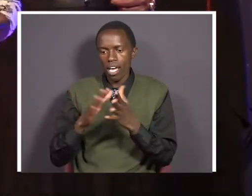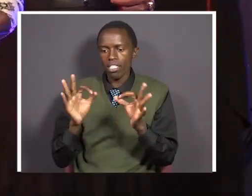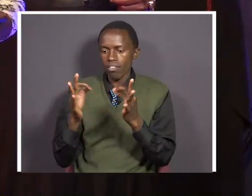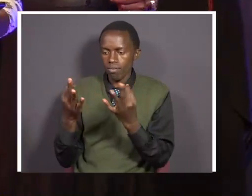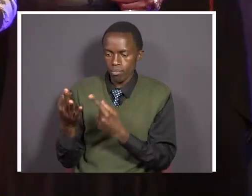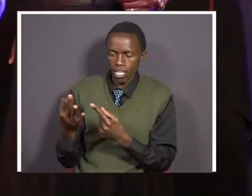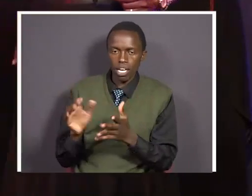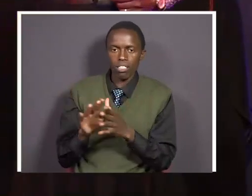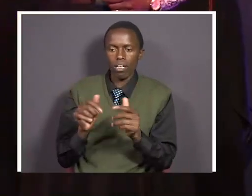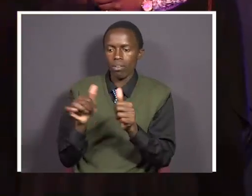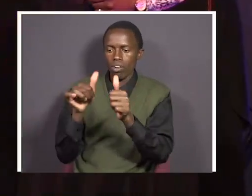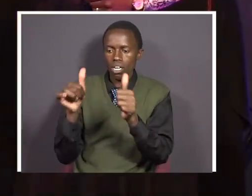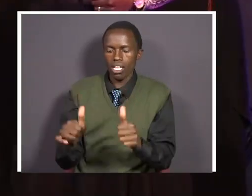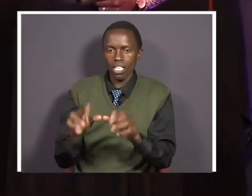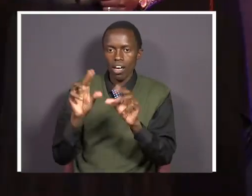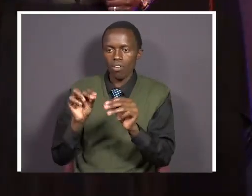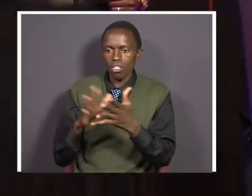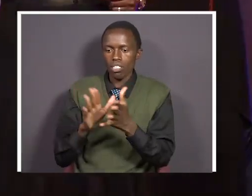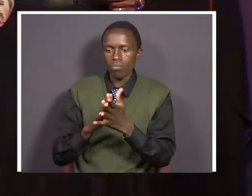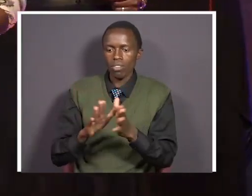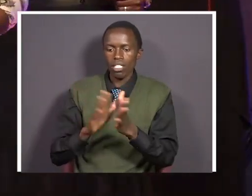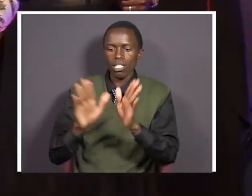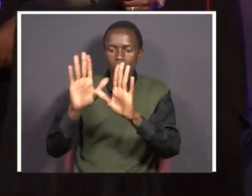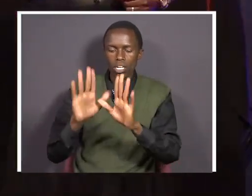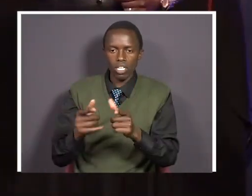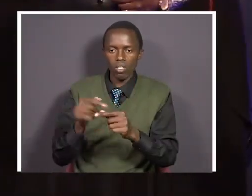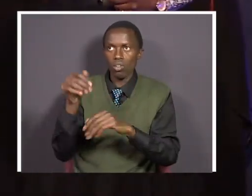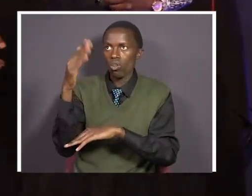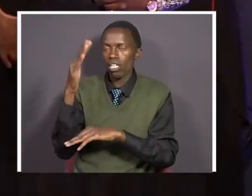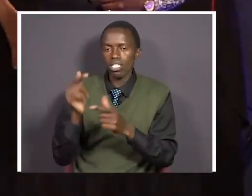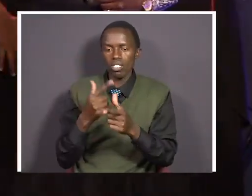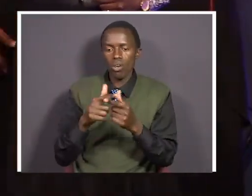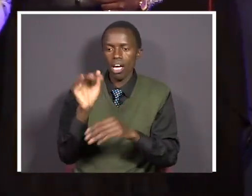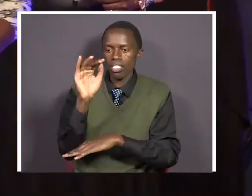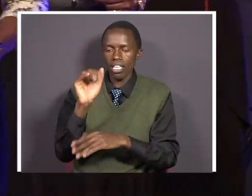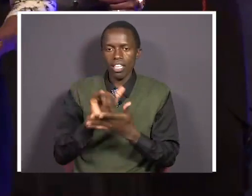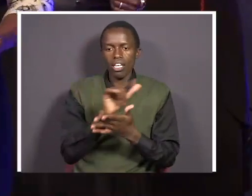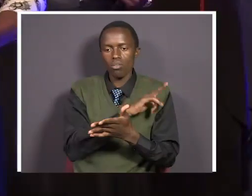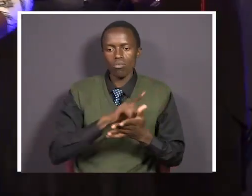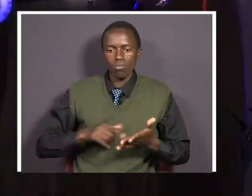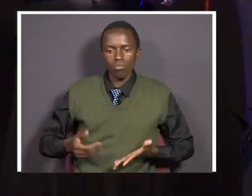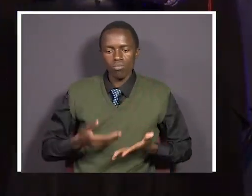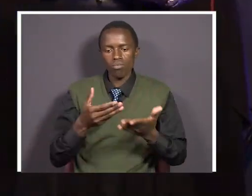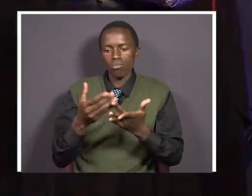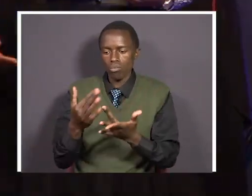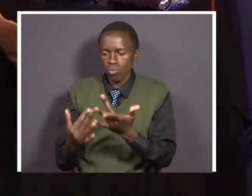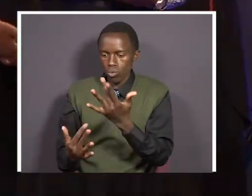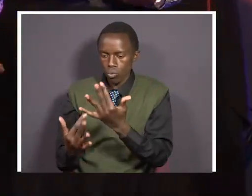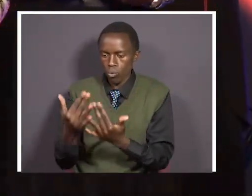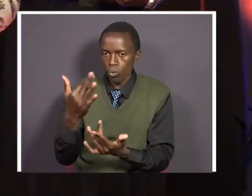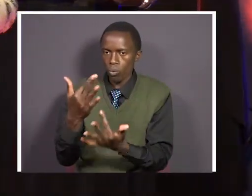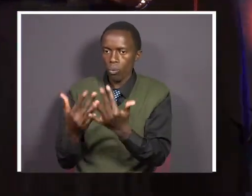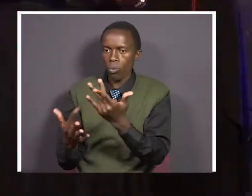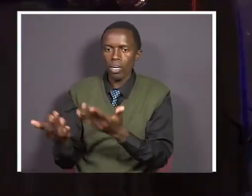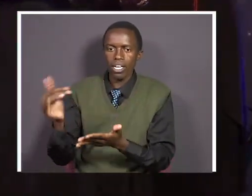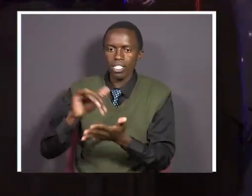as families our altars have not been vibrant, King of Glory, and we're asking that you would set us on fire